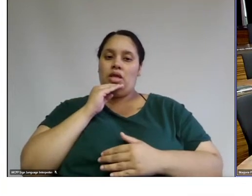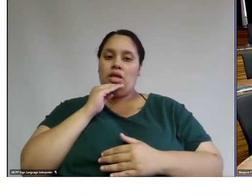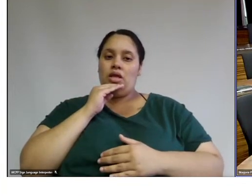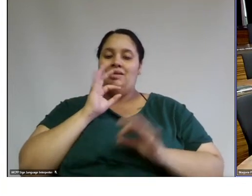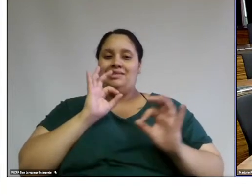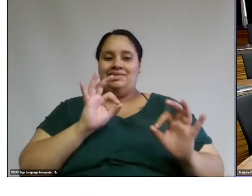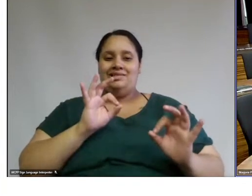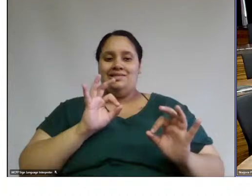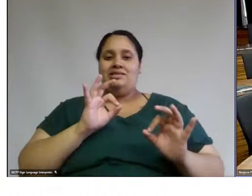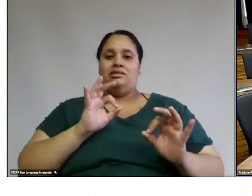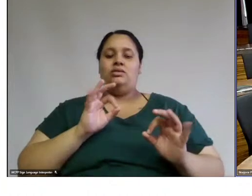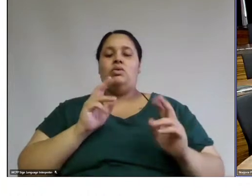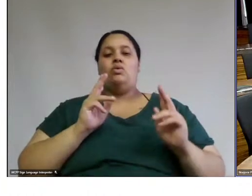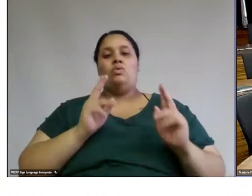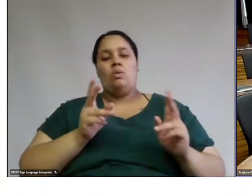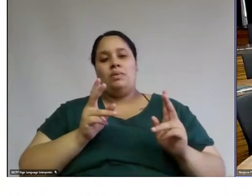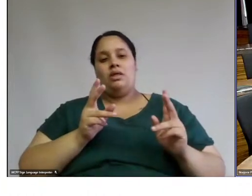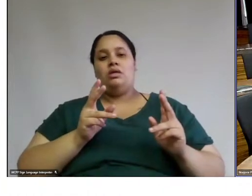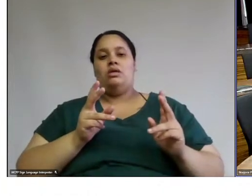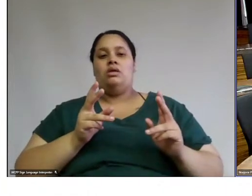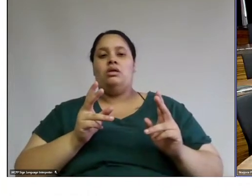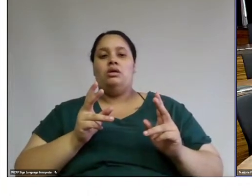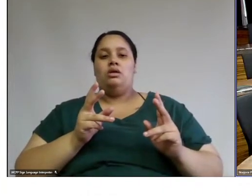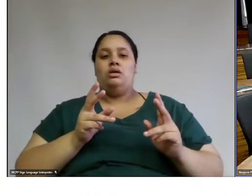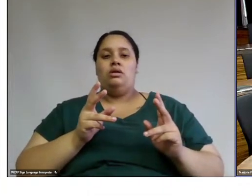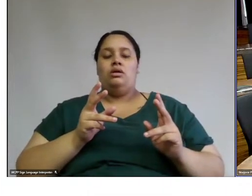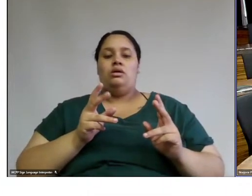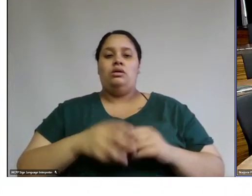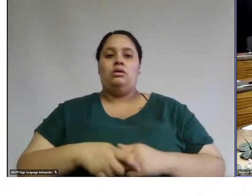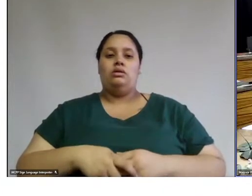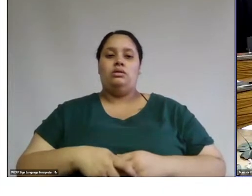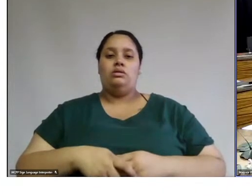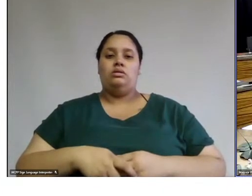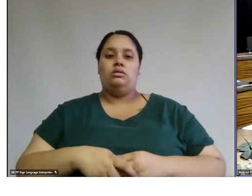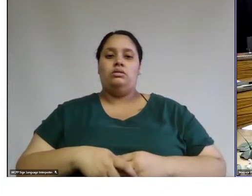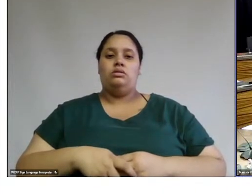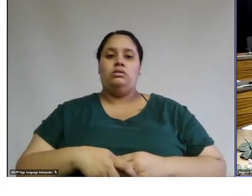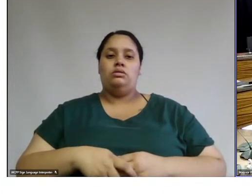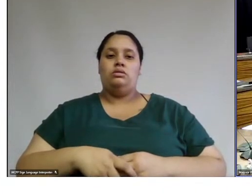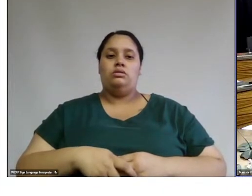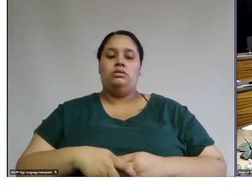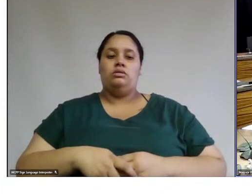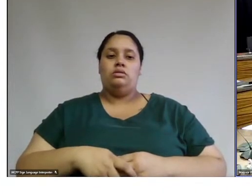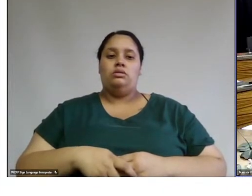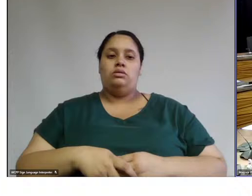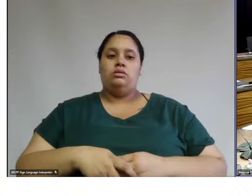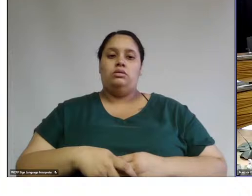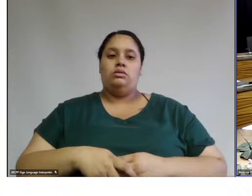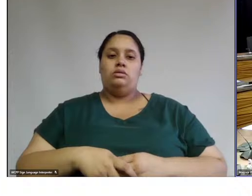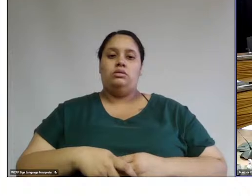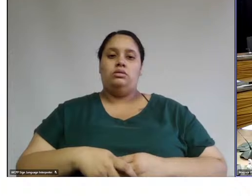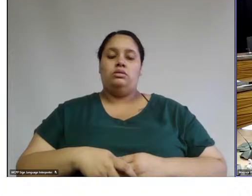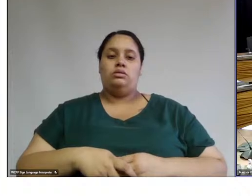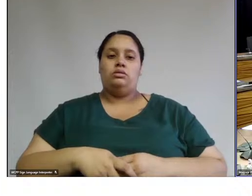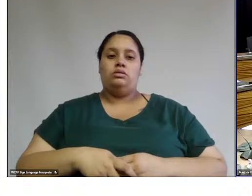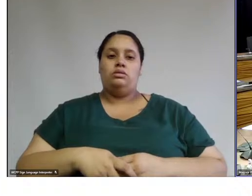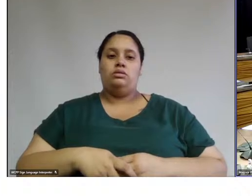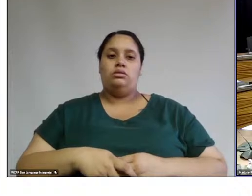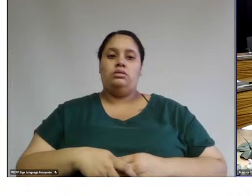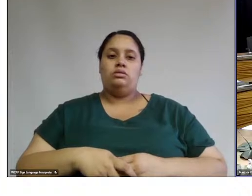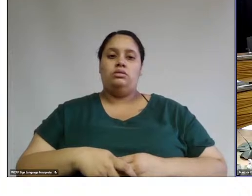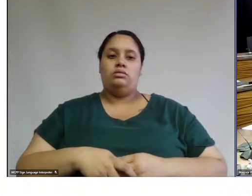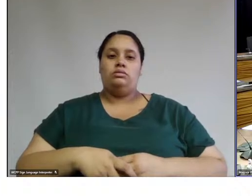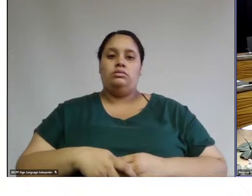aspect that we, in this morning session, we indicated that, you know, additional learners do not come with the concomitant